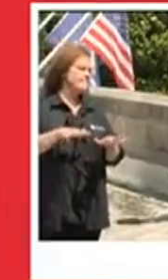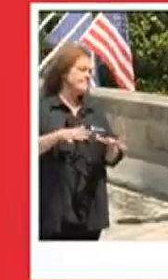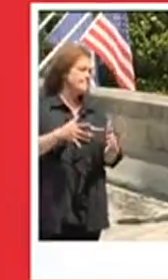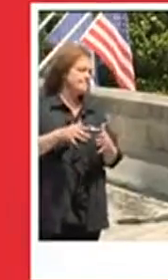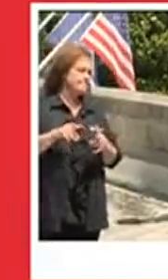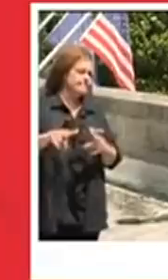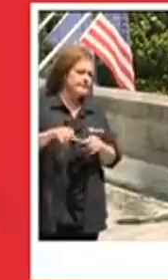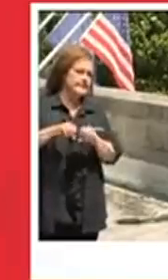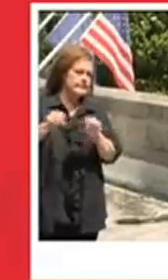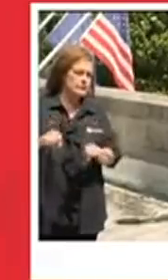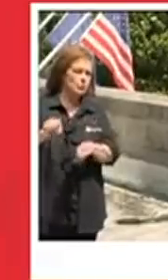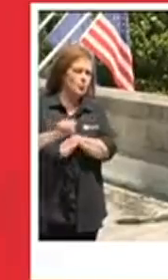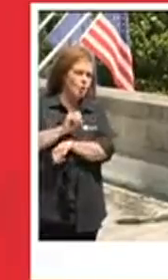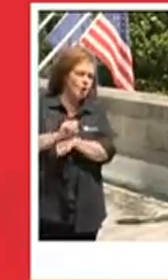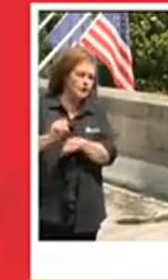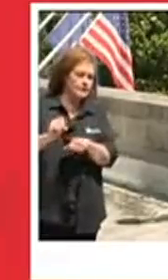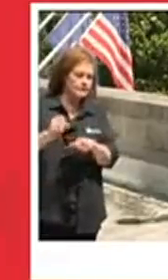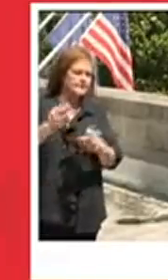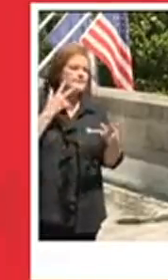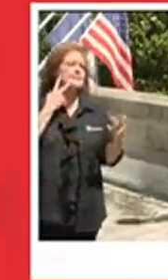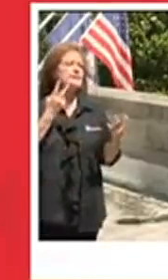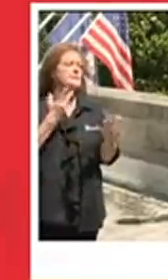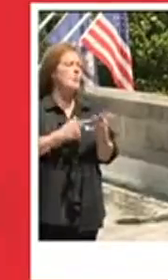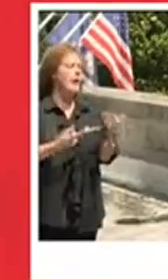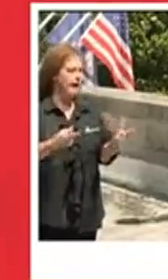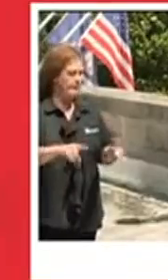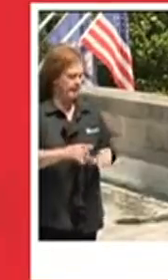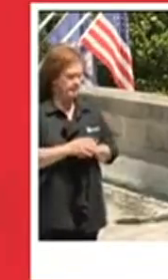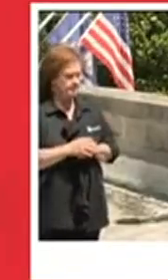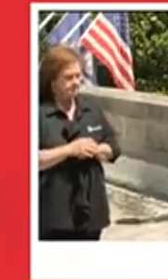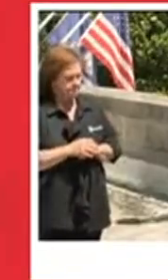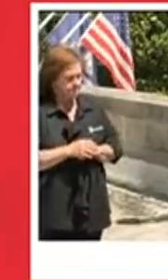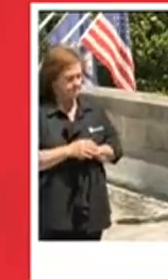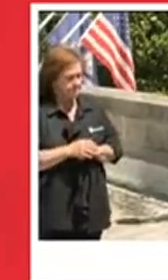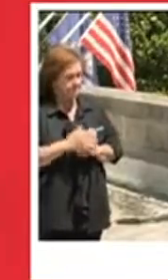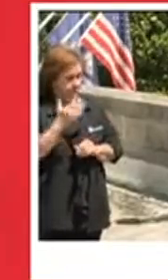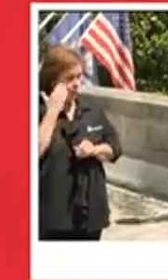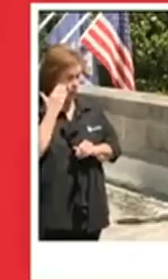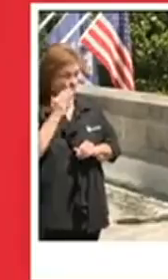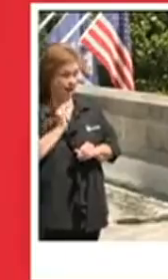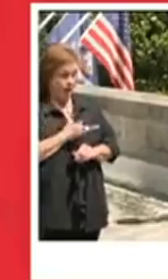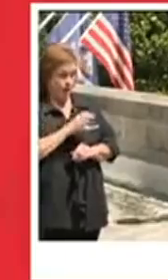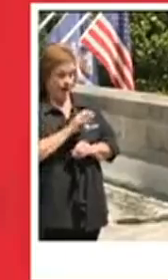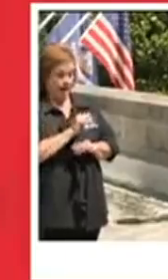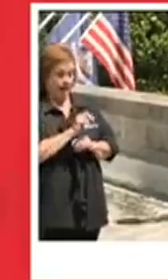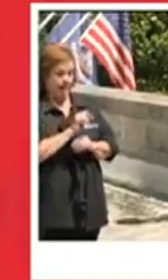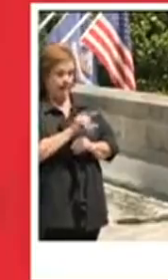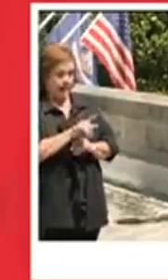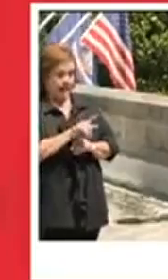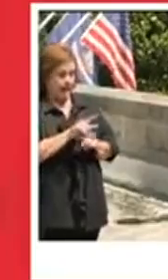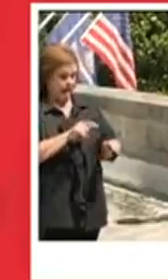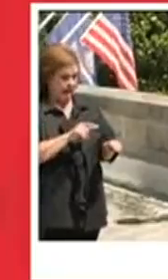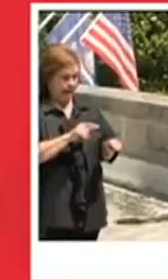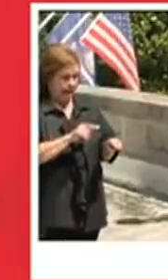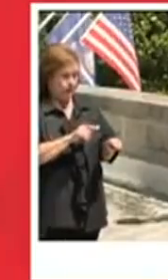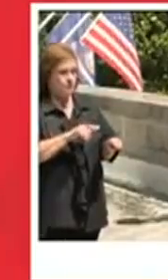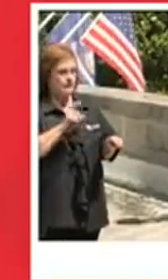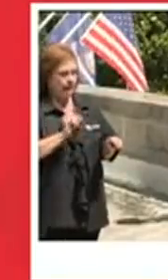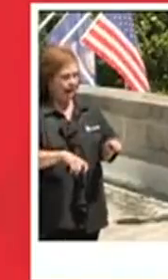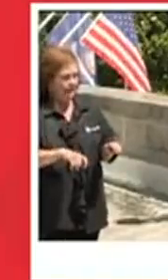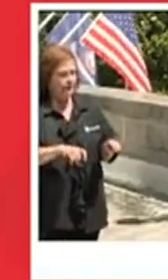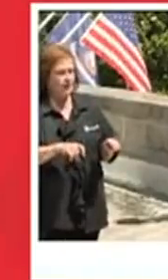perform. It will take time for our canals to collect our pumps to move the